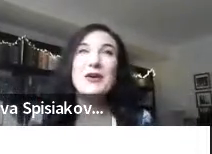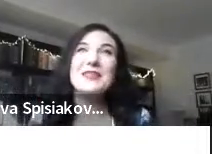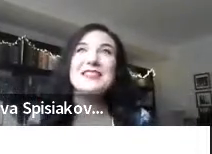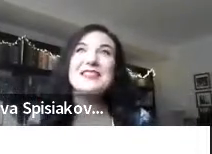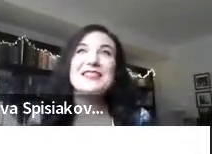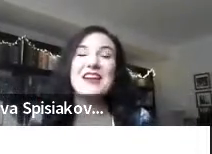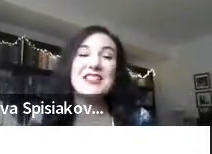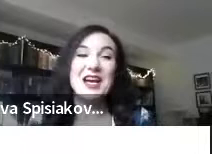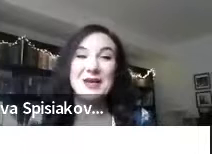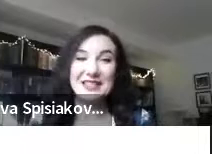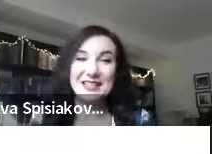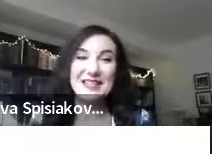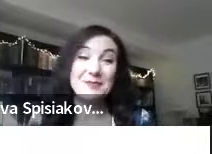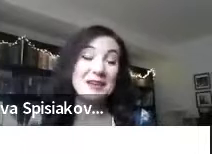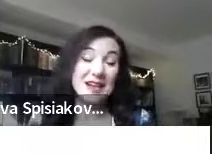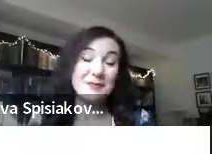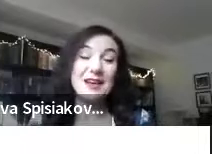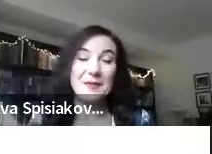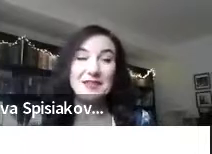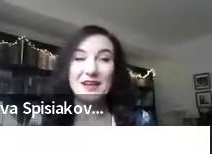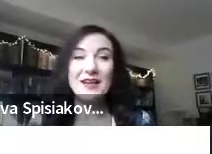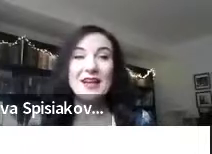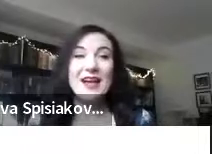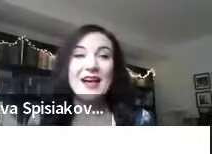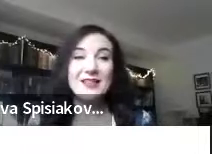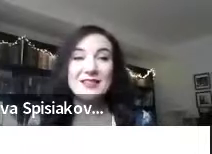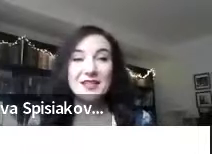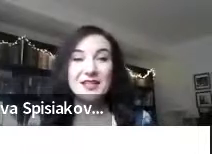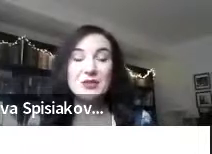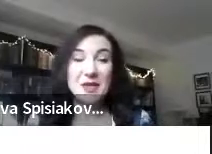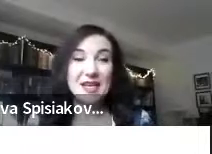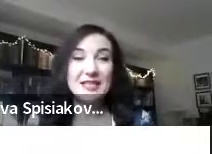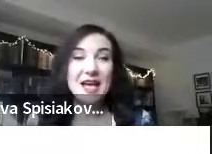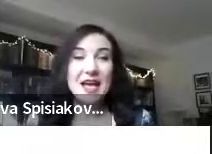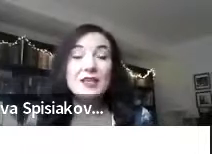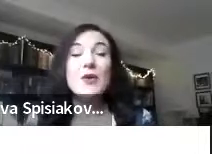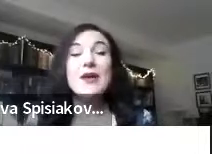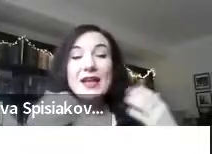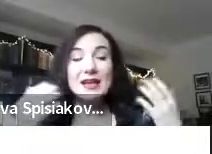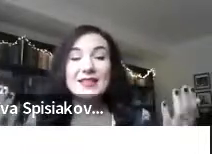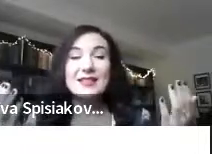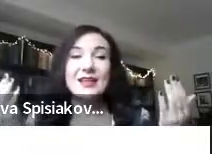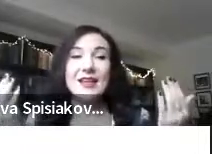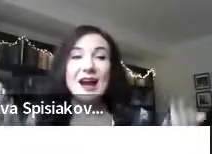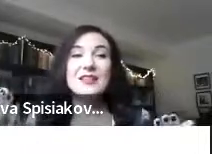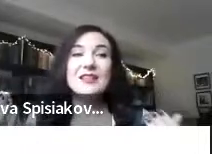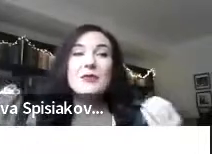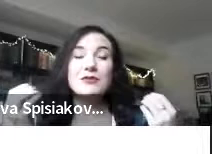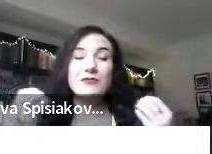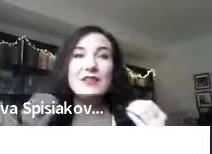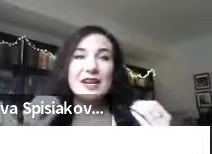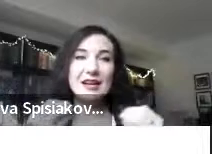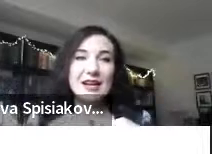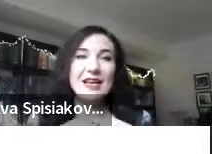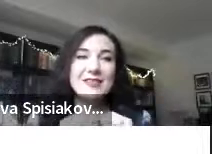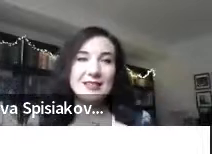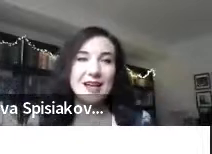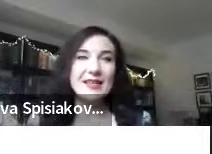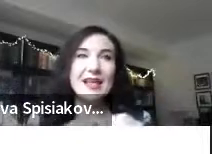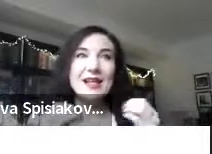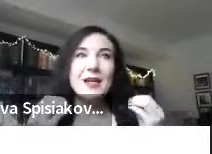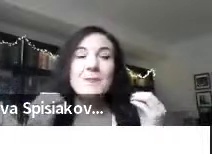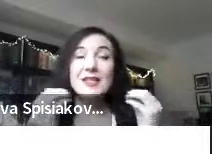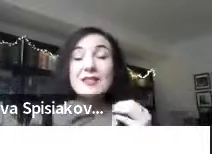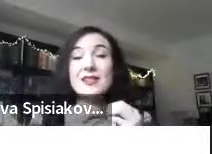as horribly scary term as it has become in the intervening 2 years. So as I said, the article was very, very clear